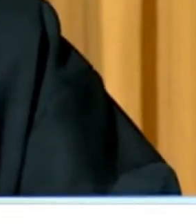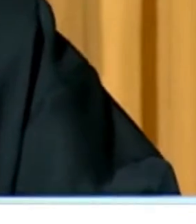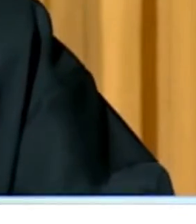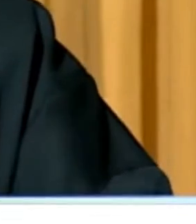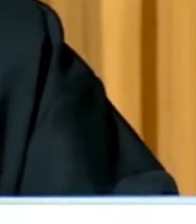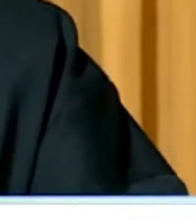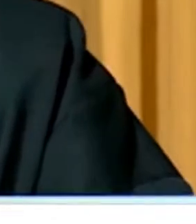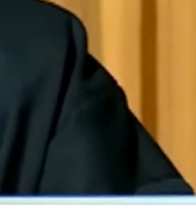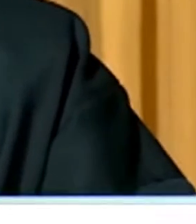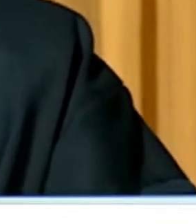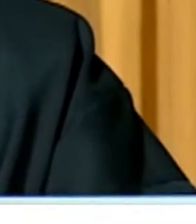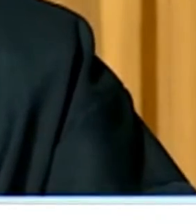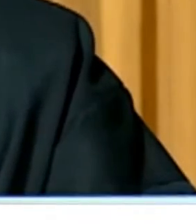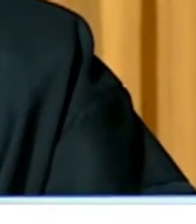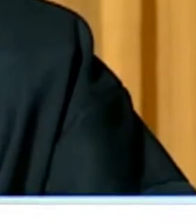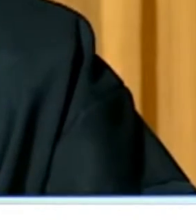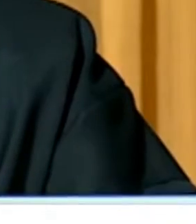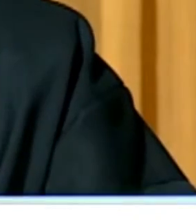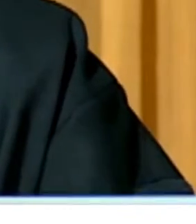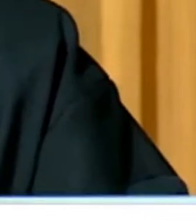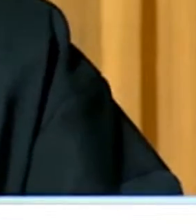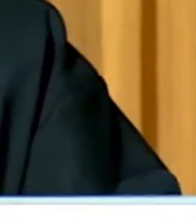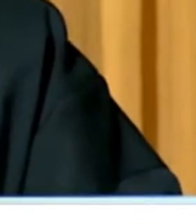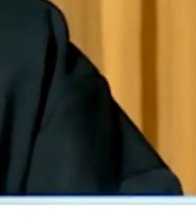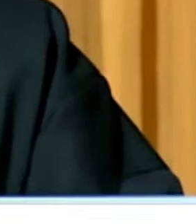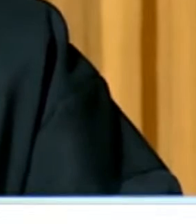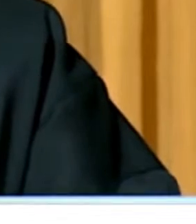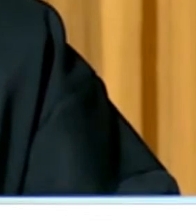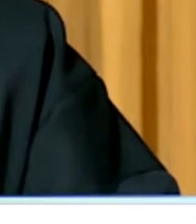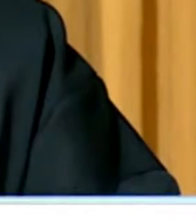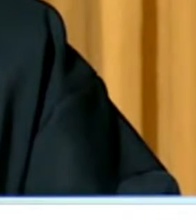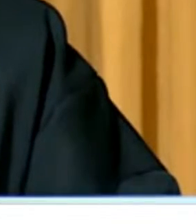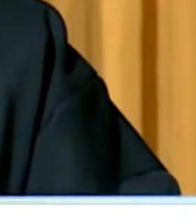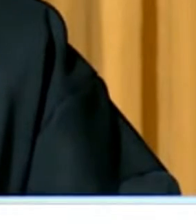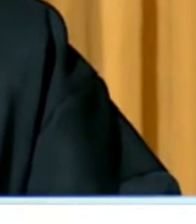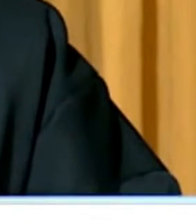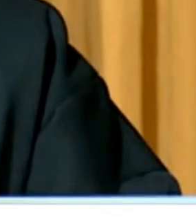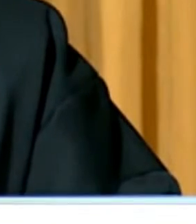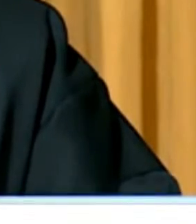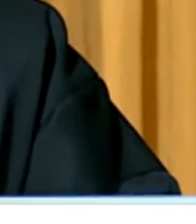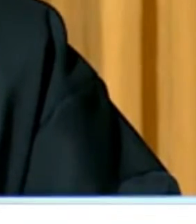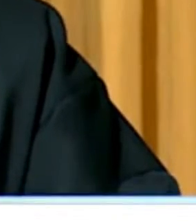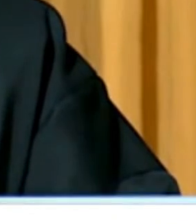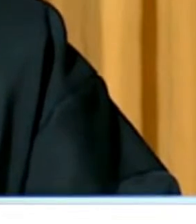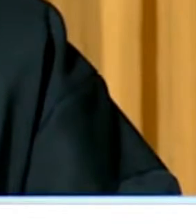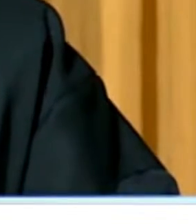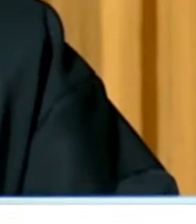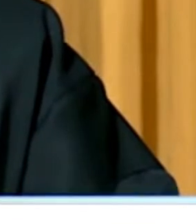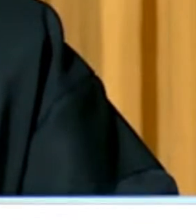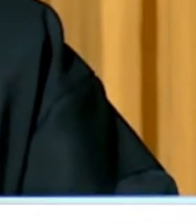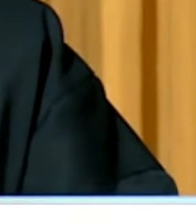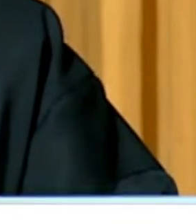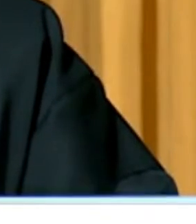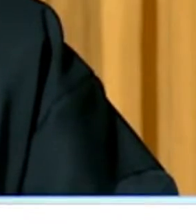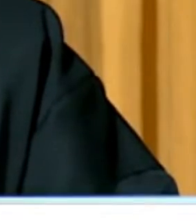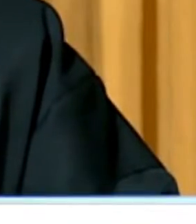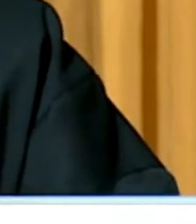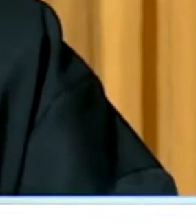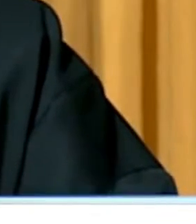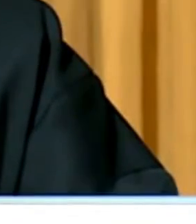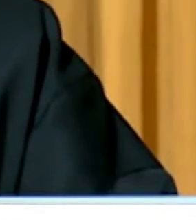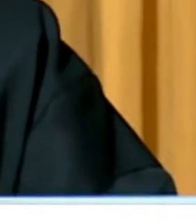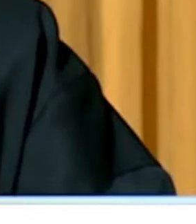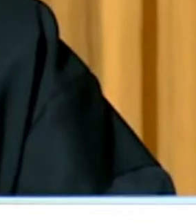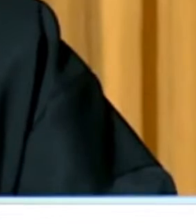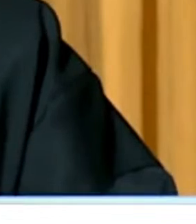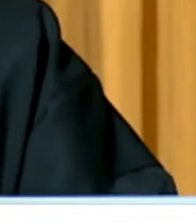Chapter 16. The question is whether, as contended by the learned judges, there are certain provisions in the Constitution